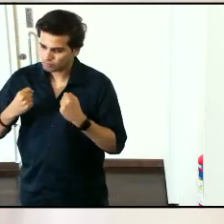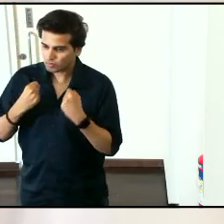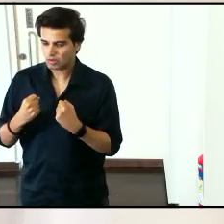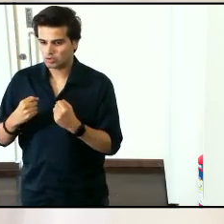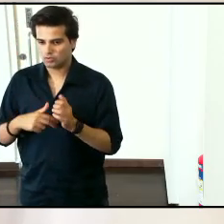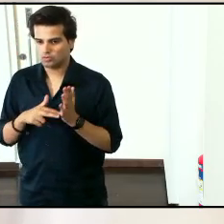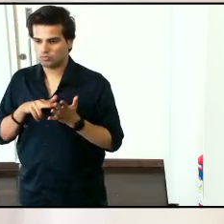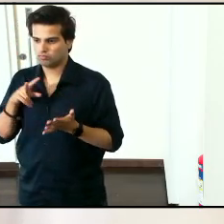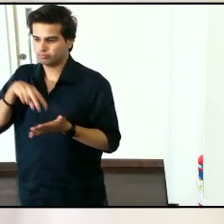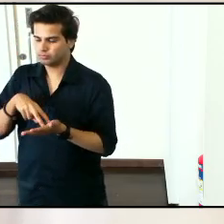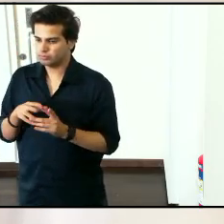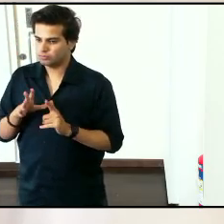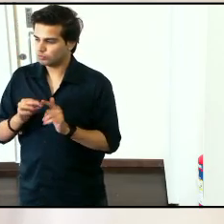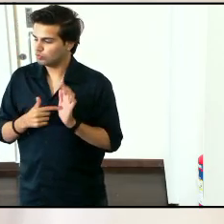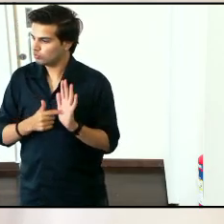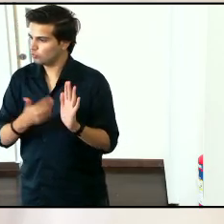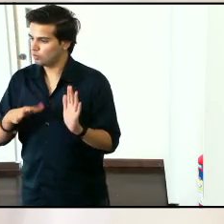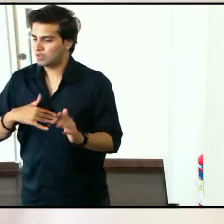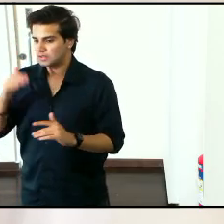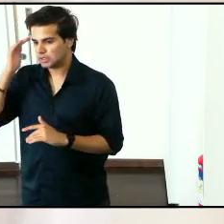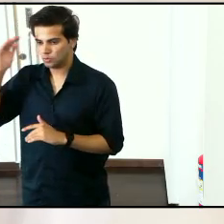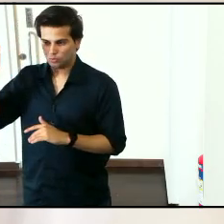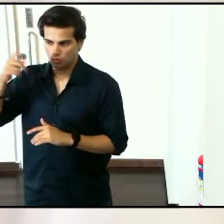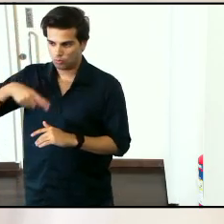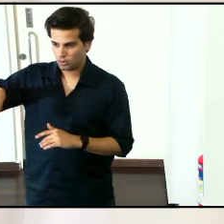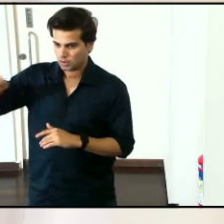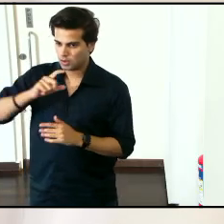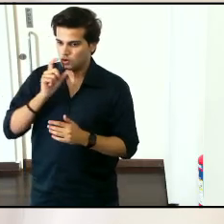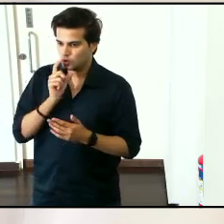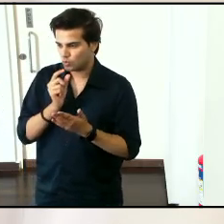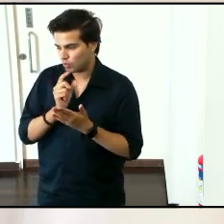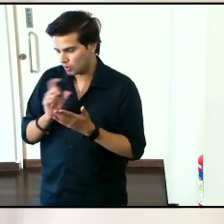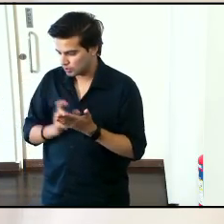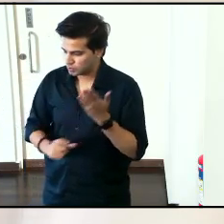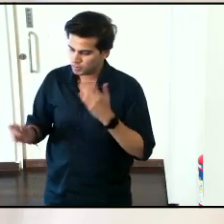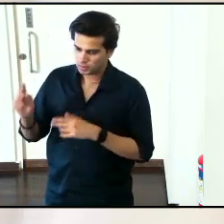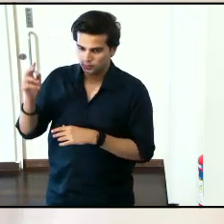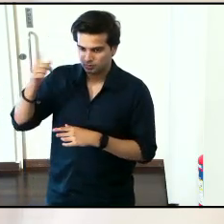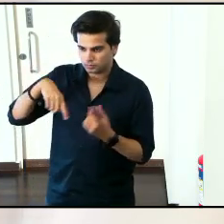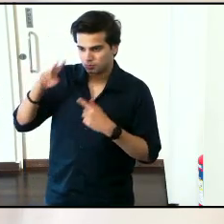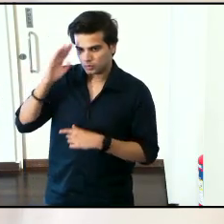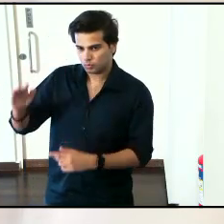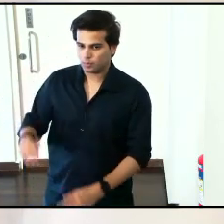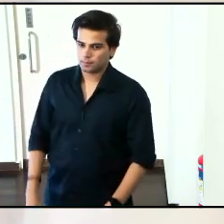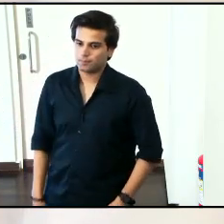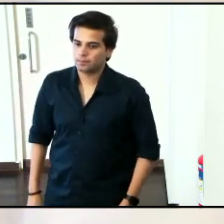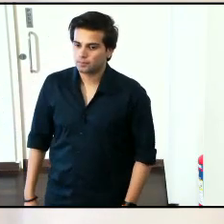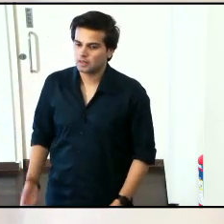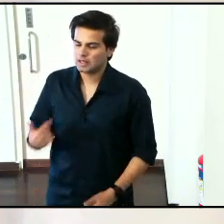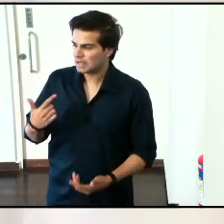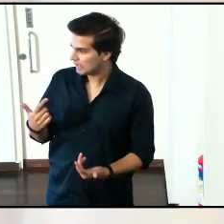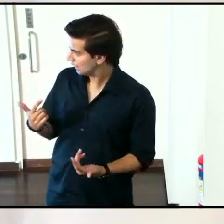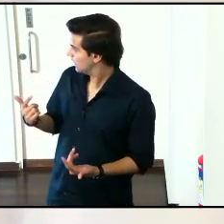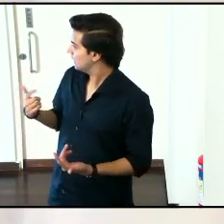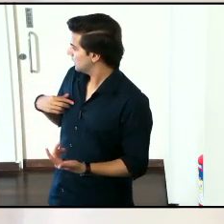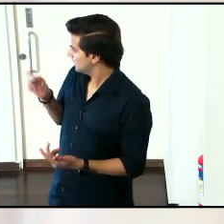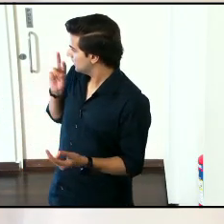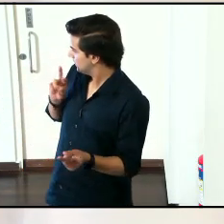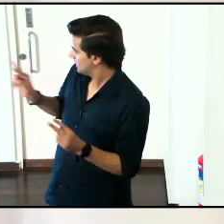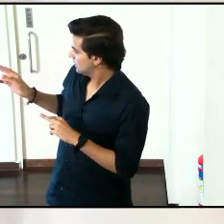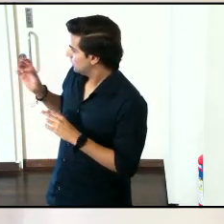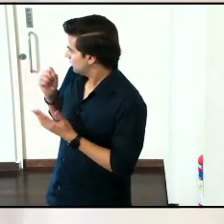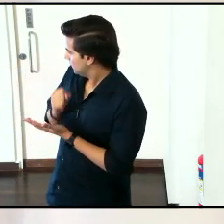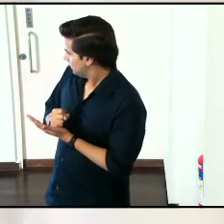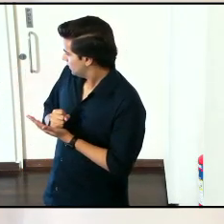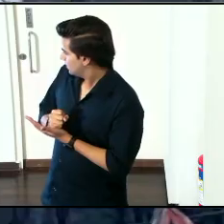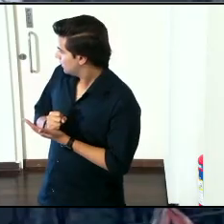and militancy, and I salute them for that. Next, please. And I thought you should see this because this is